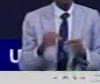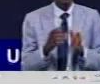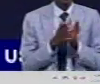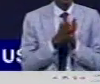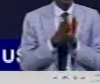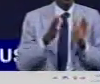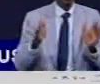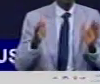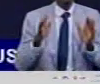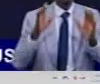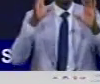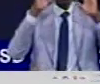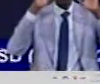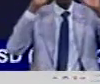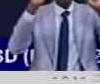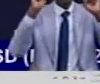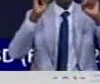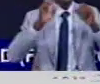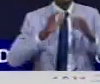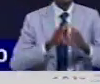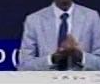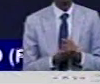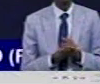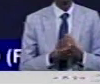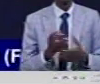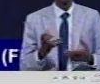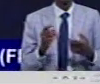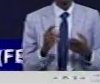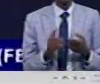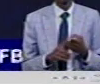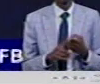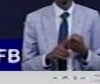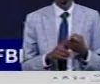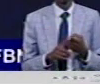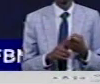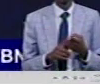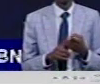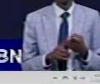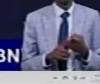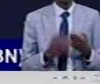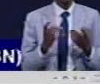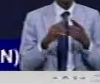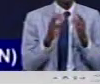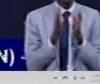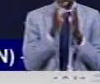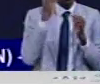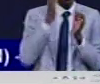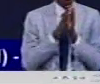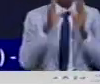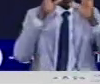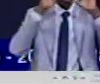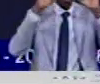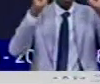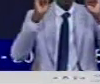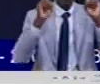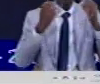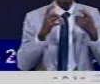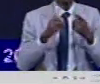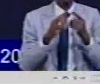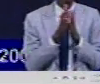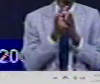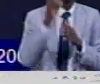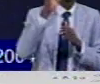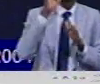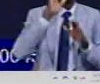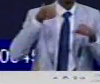pray that God will grant him strength, more strength in the inner man. Strength in